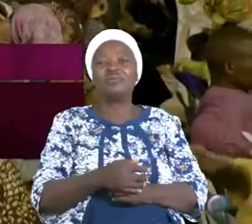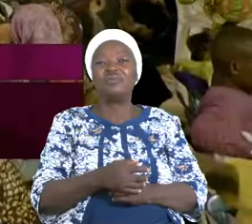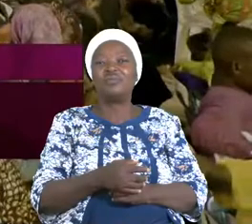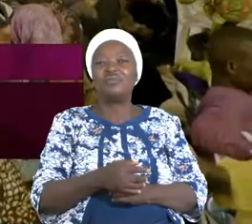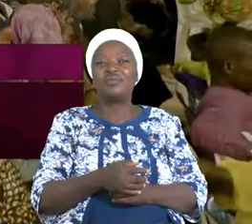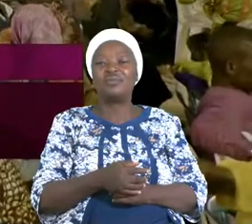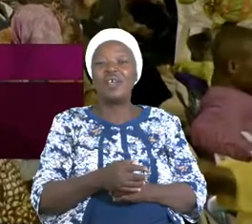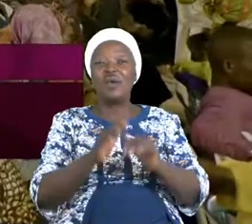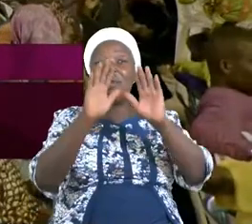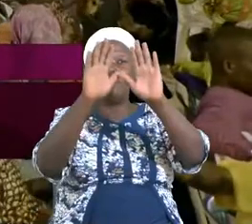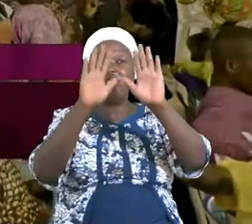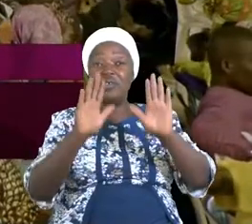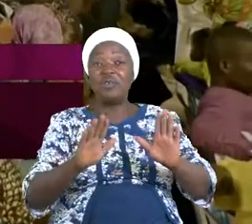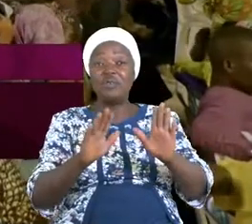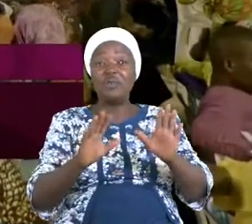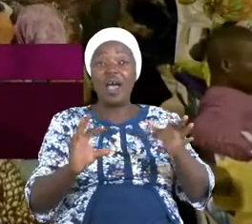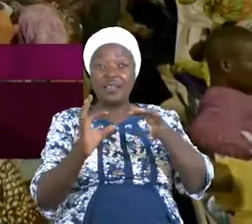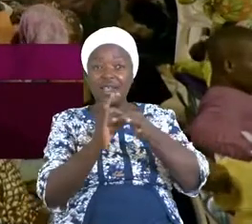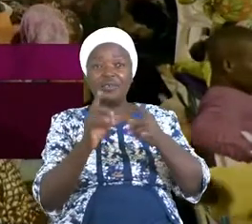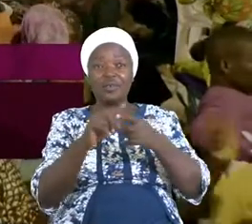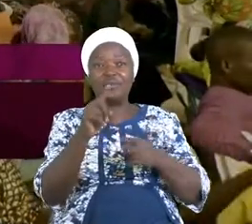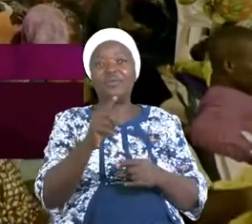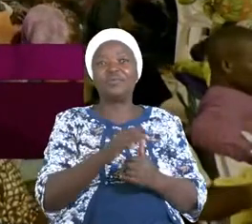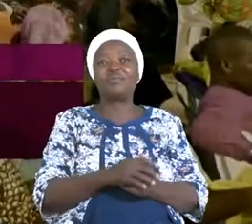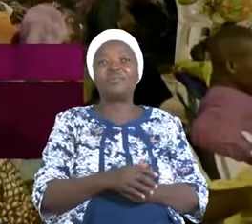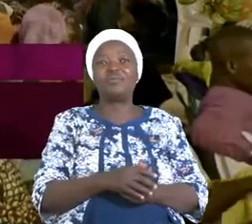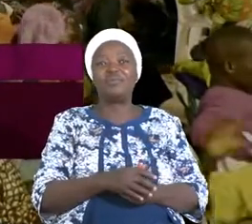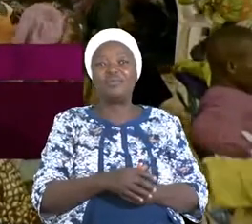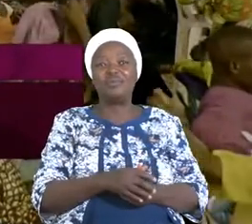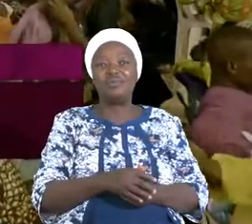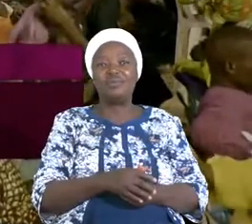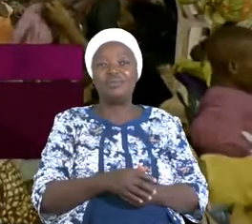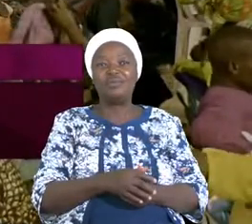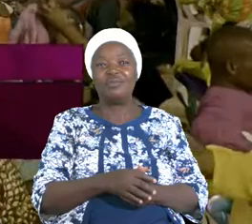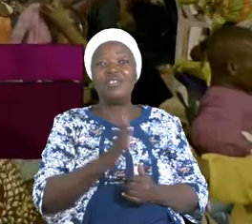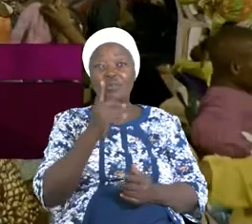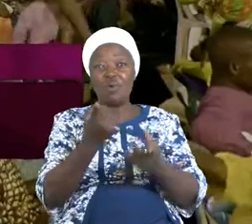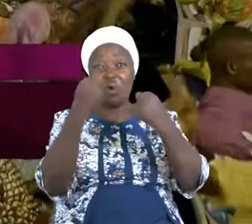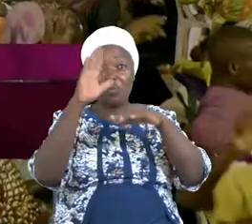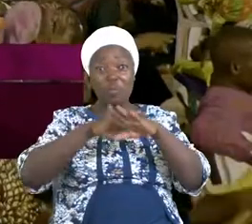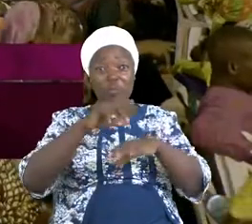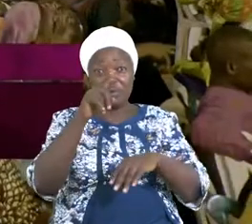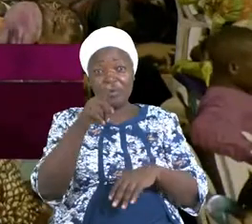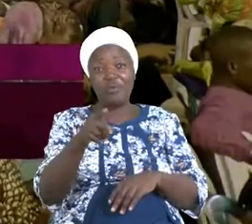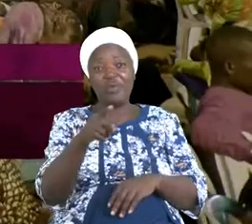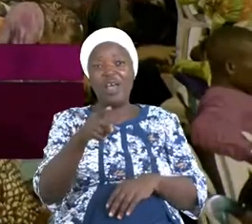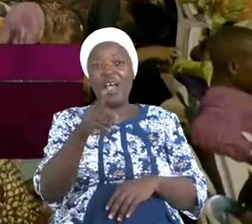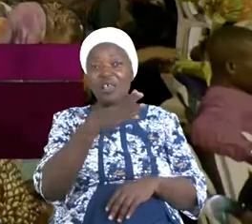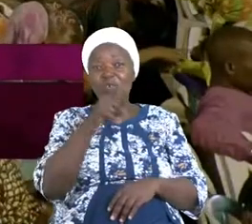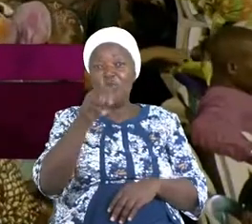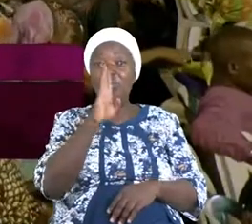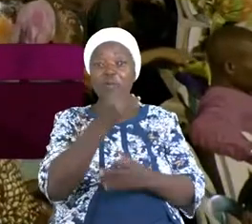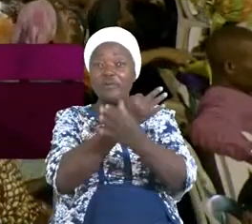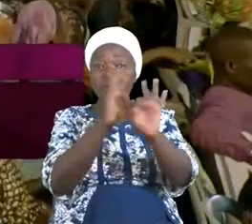Miracles attached to you. They will descend upon you. You will be free, and